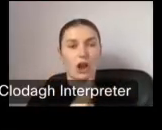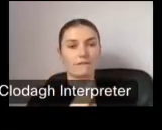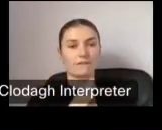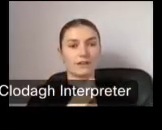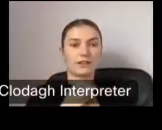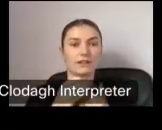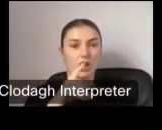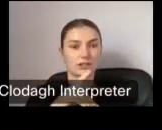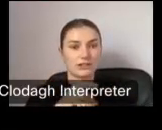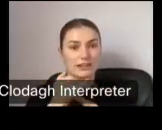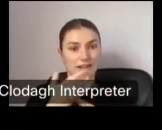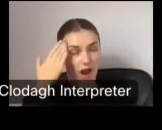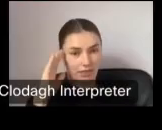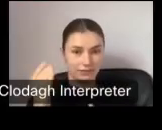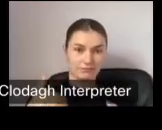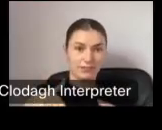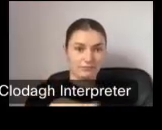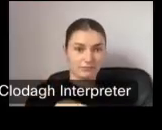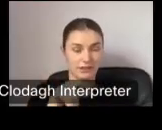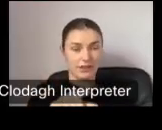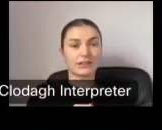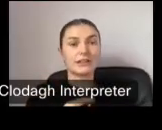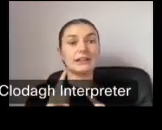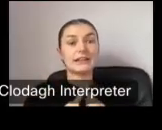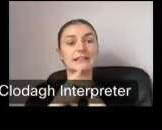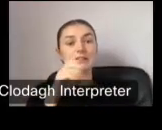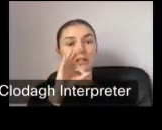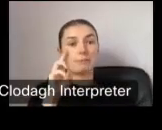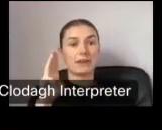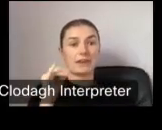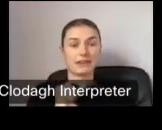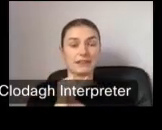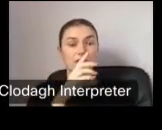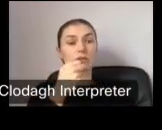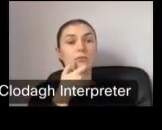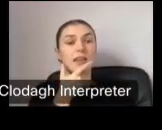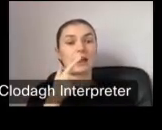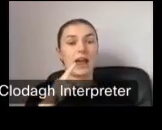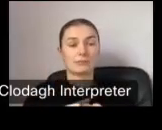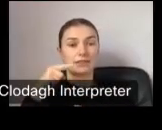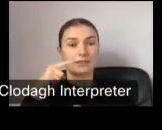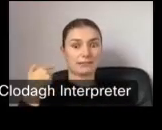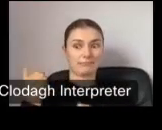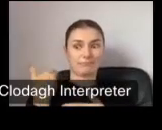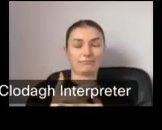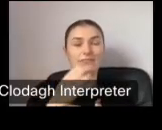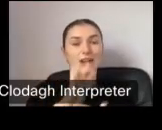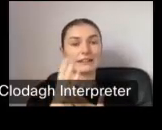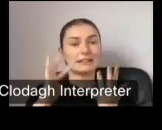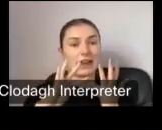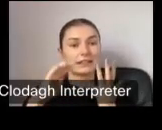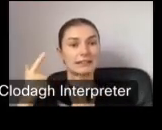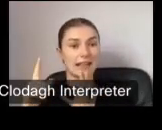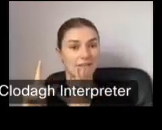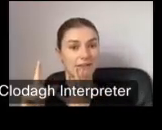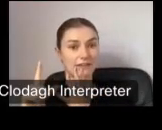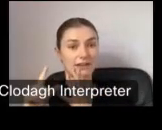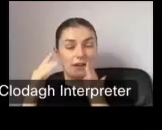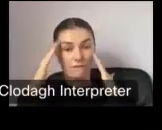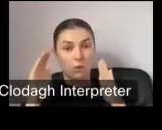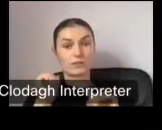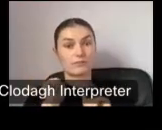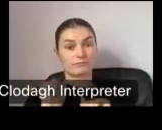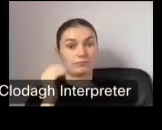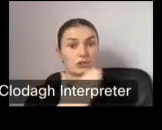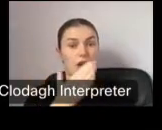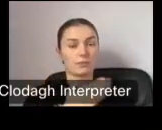Dr. O'Carroll is an inner city GP and has been there since 1997. The focus of his career has